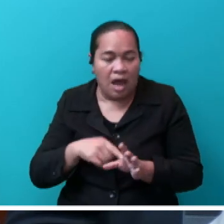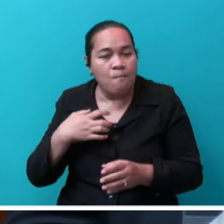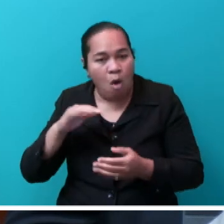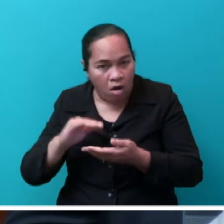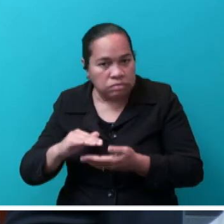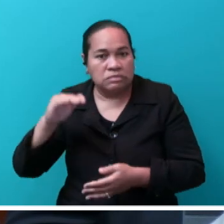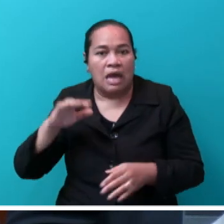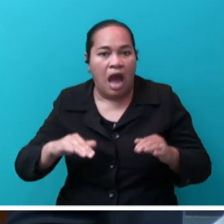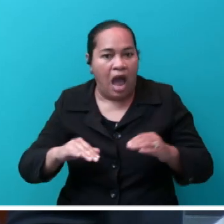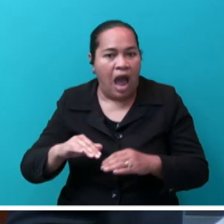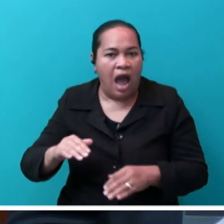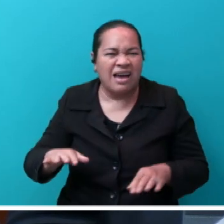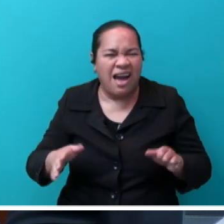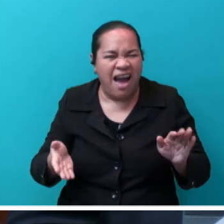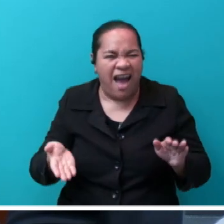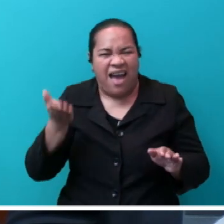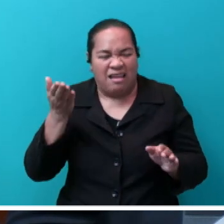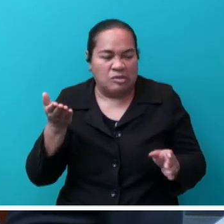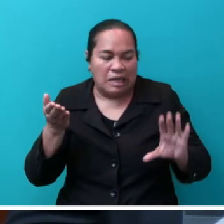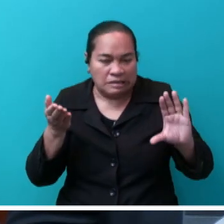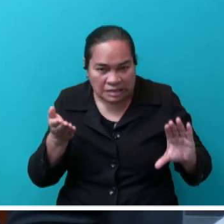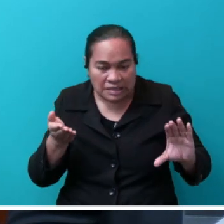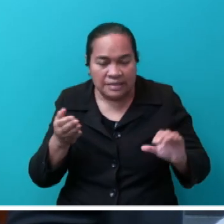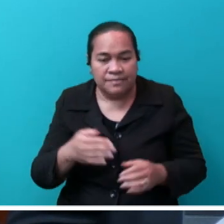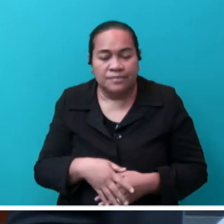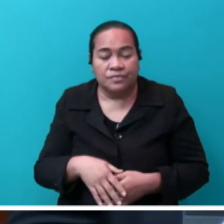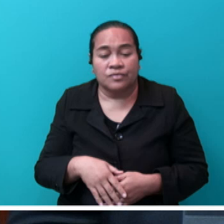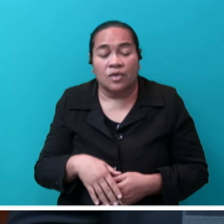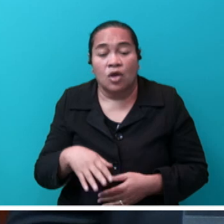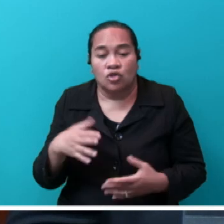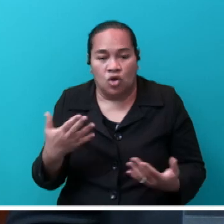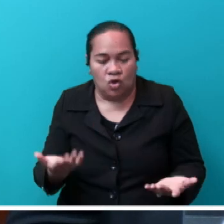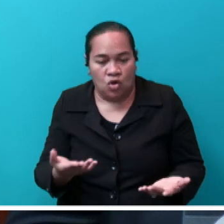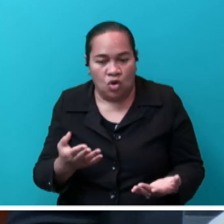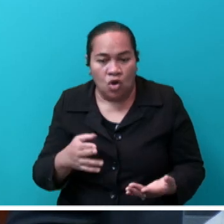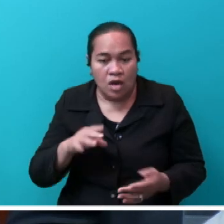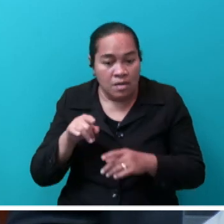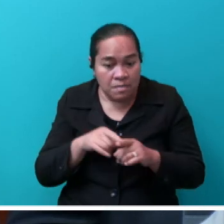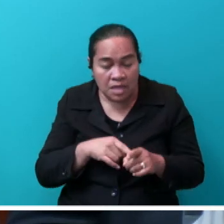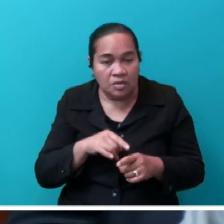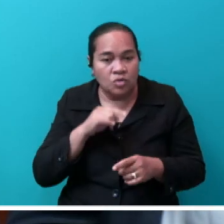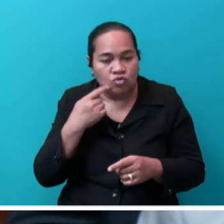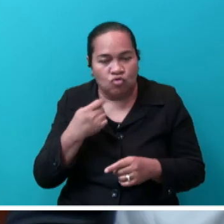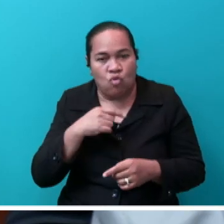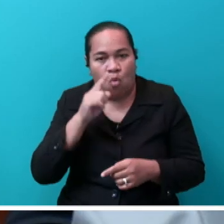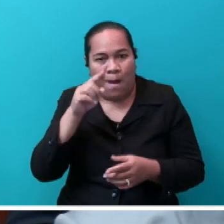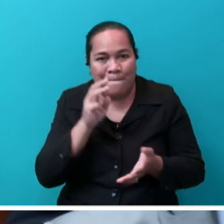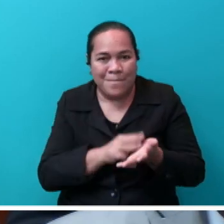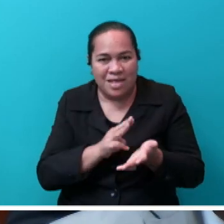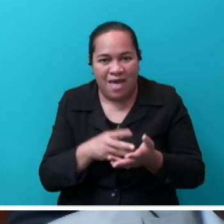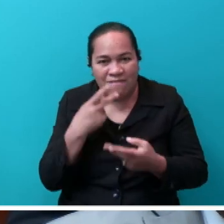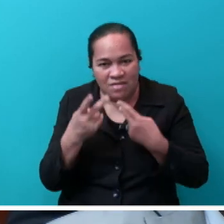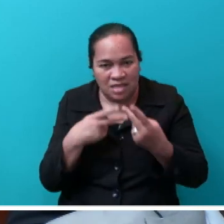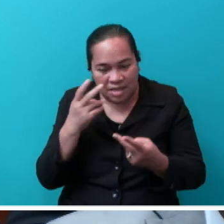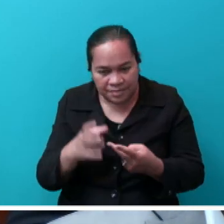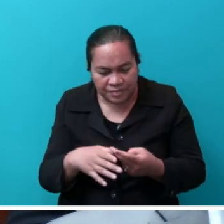more visitors over November and December this year, we will be at 1 million visitors. Mr. Speaker, sir, these